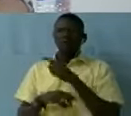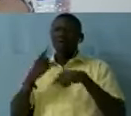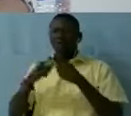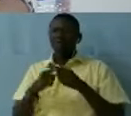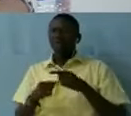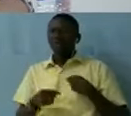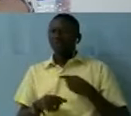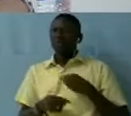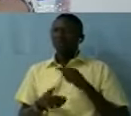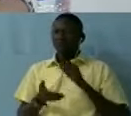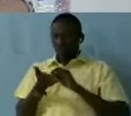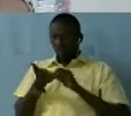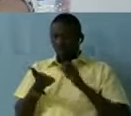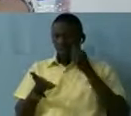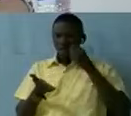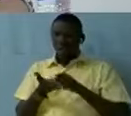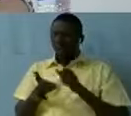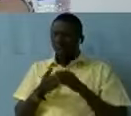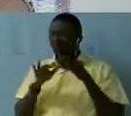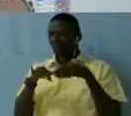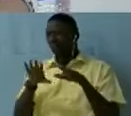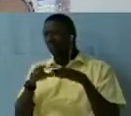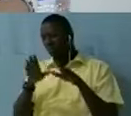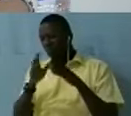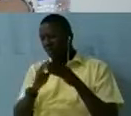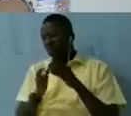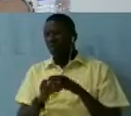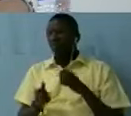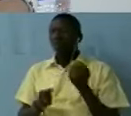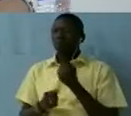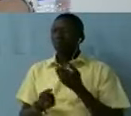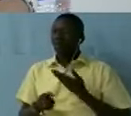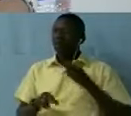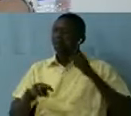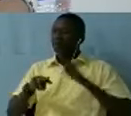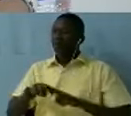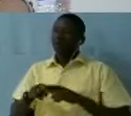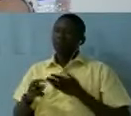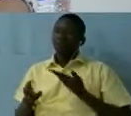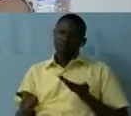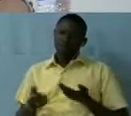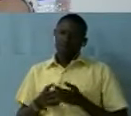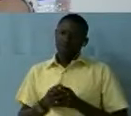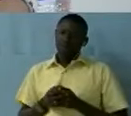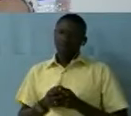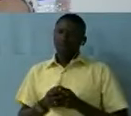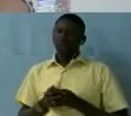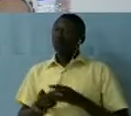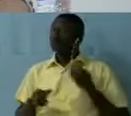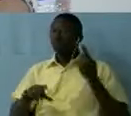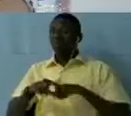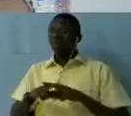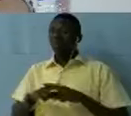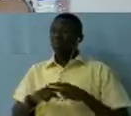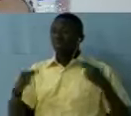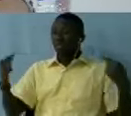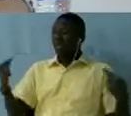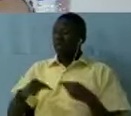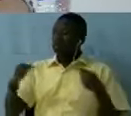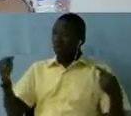to vacate based on my HIV status funin dol kofta ko KMC in fact I got